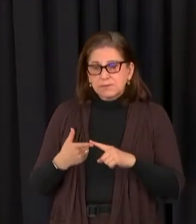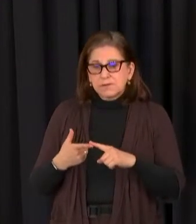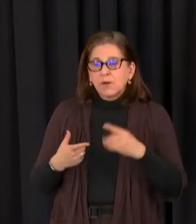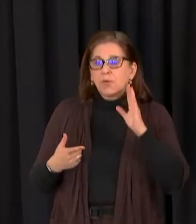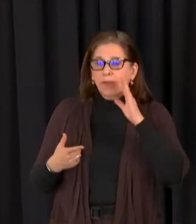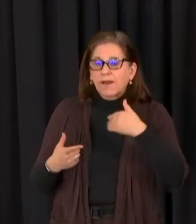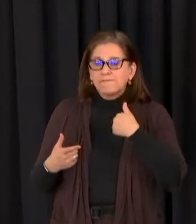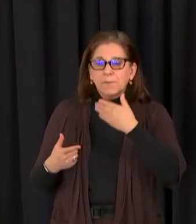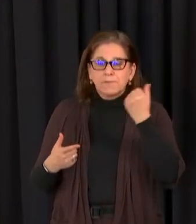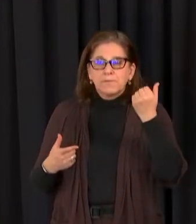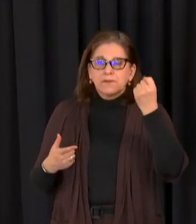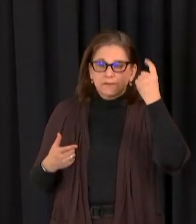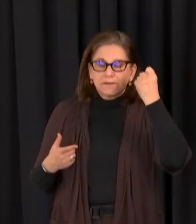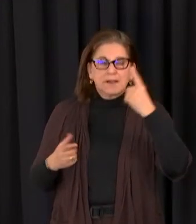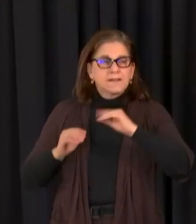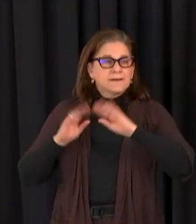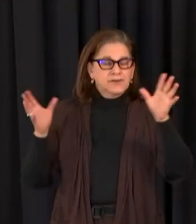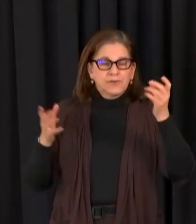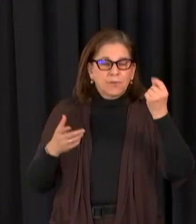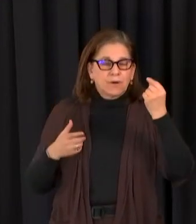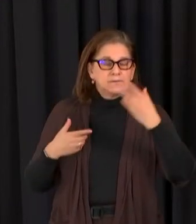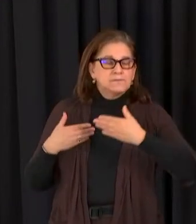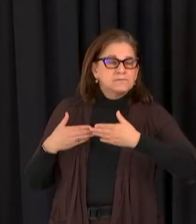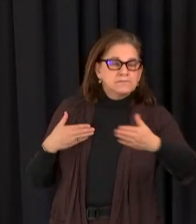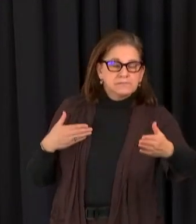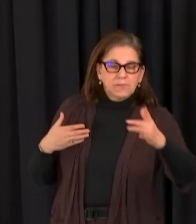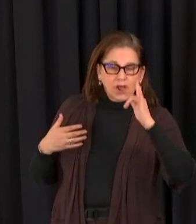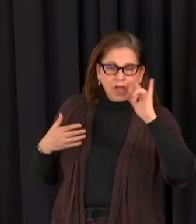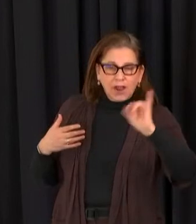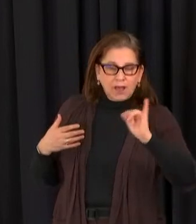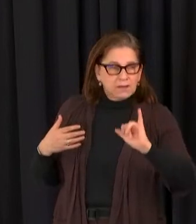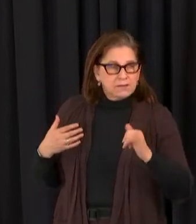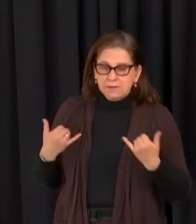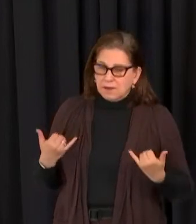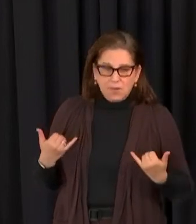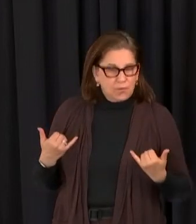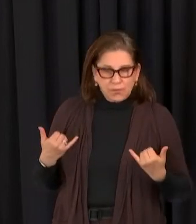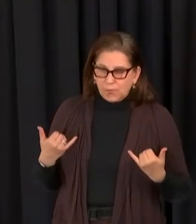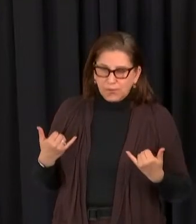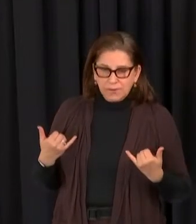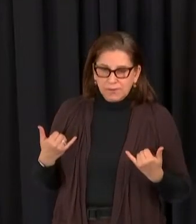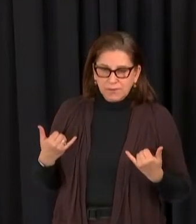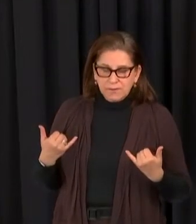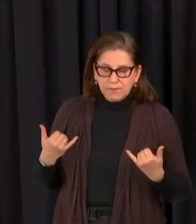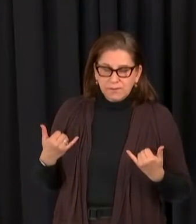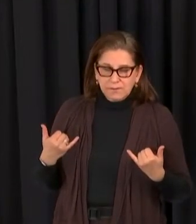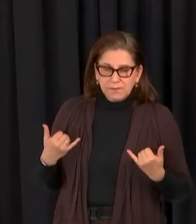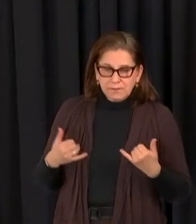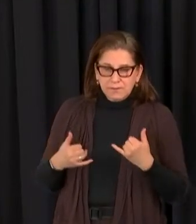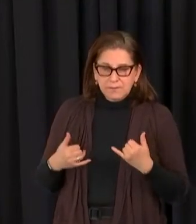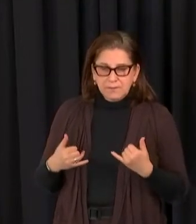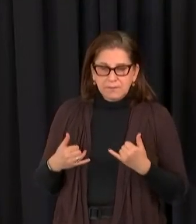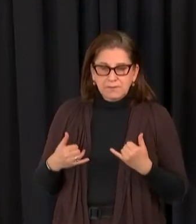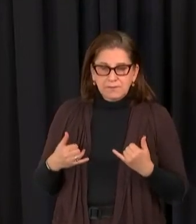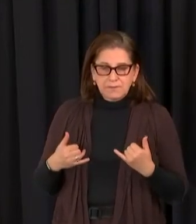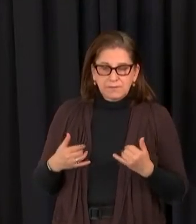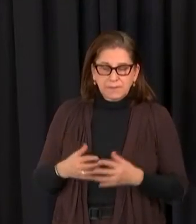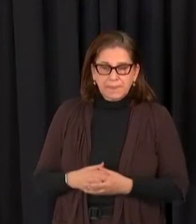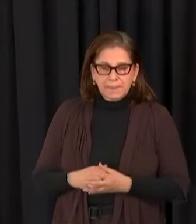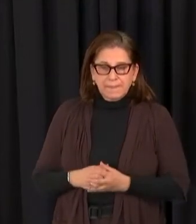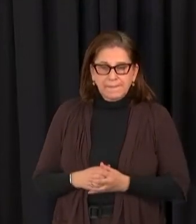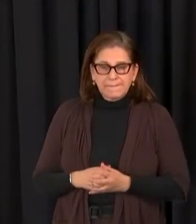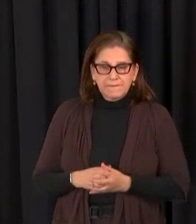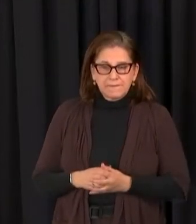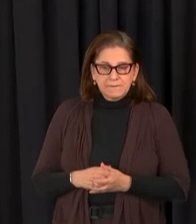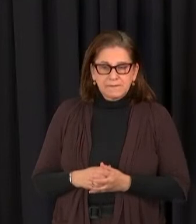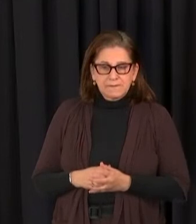of how this variant is moving through the city and the region. So that's what we are looking to